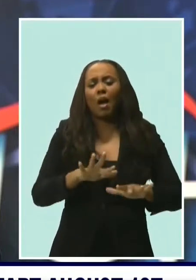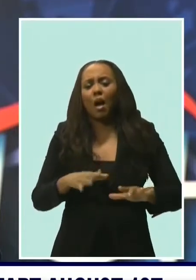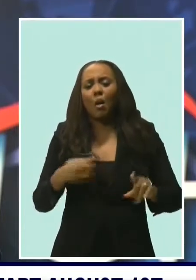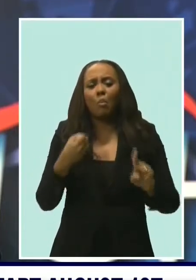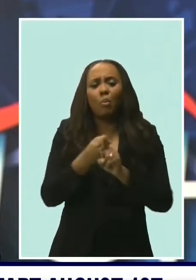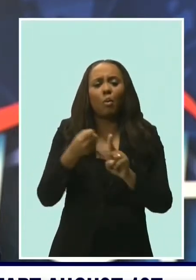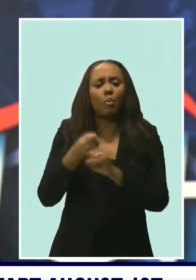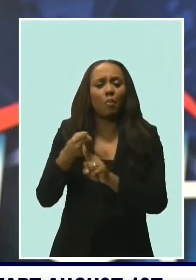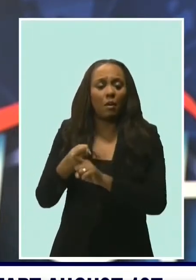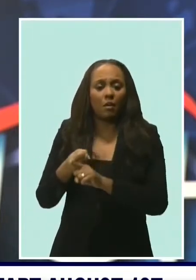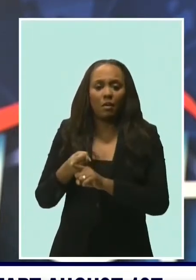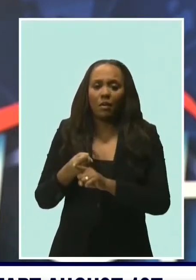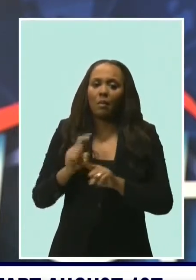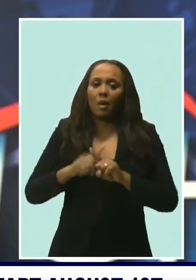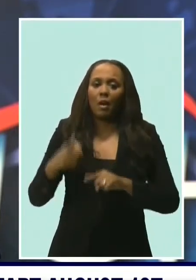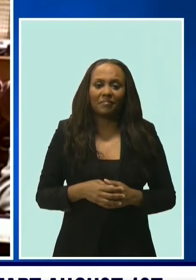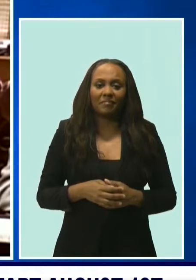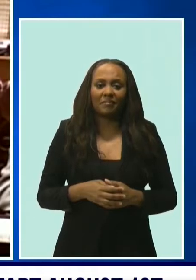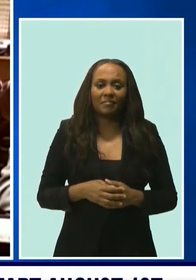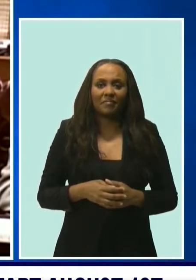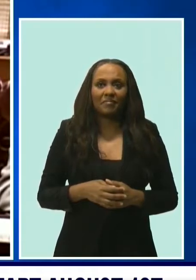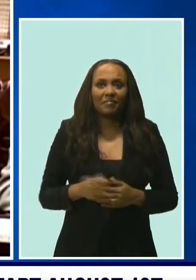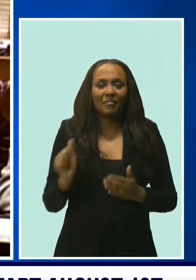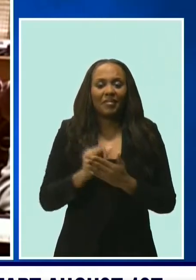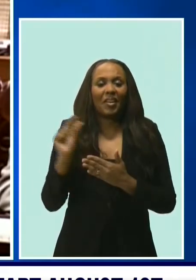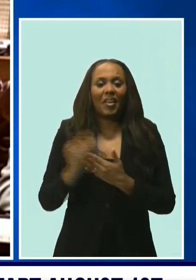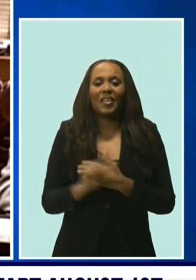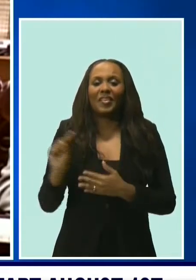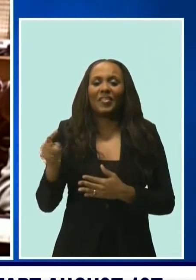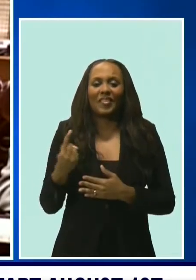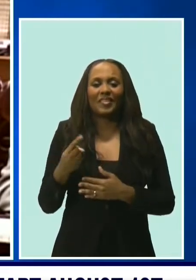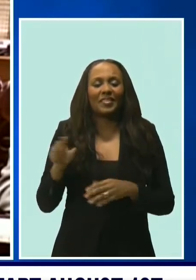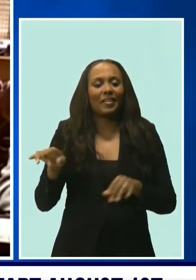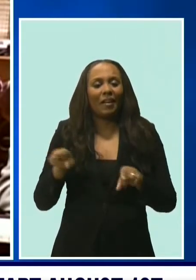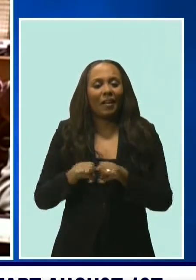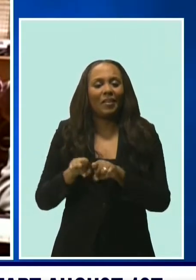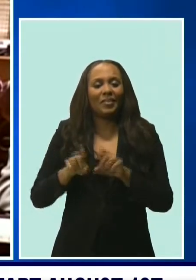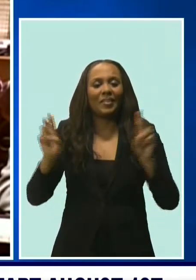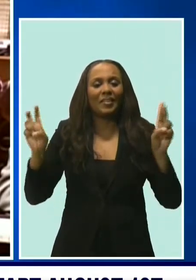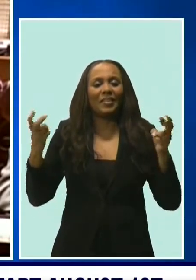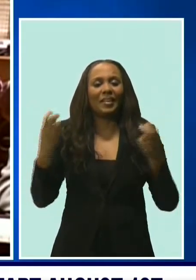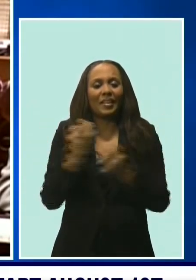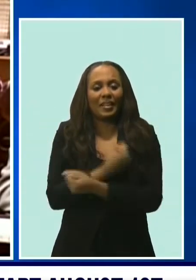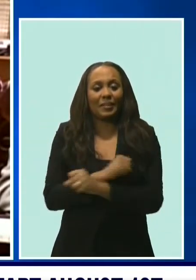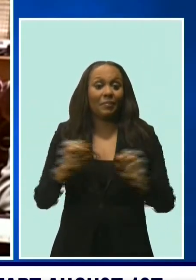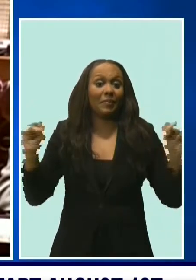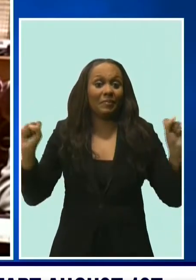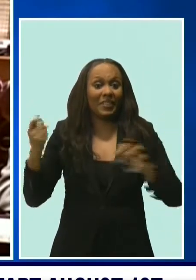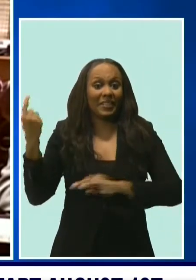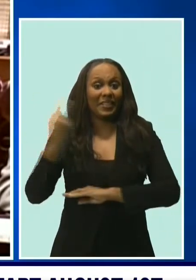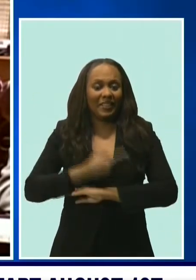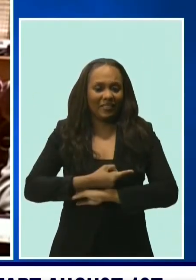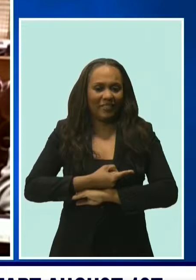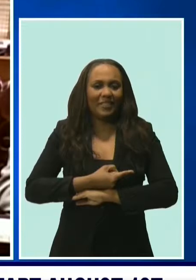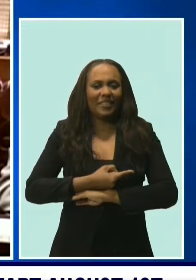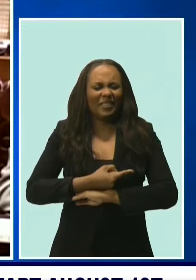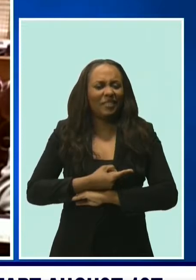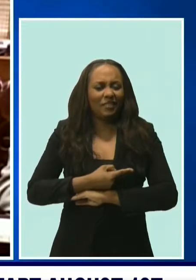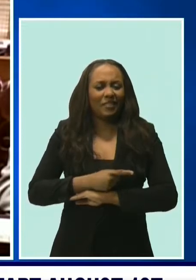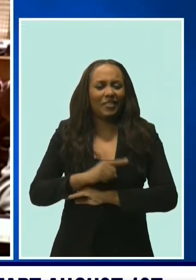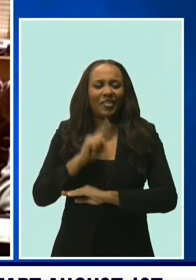to be able to introduce measures that would have admitted for greater accountability in the affairs of our nation.